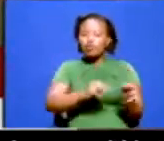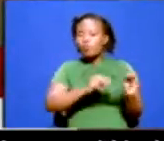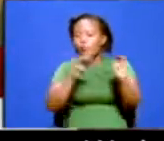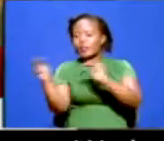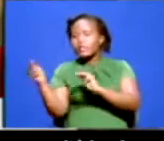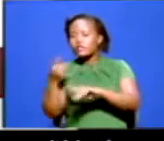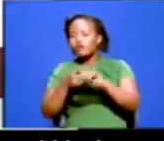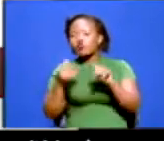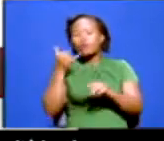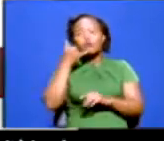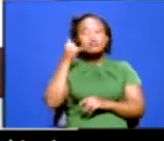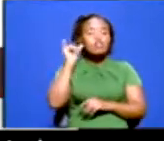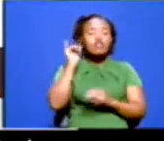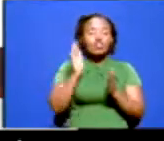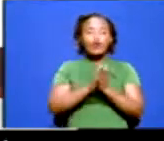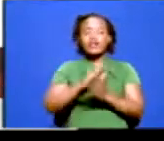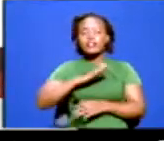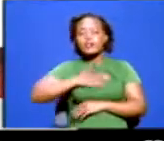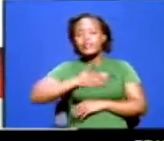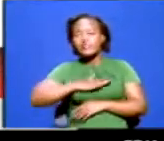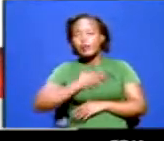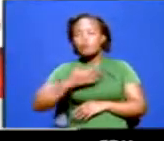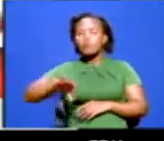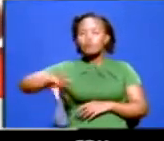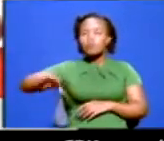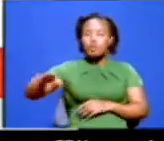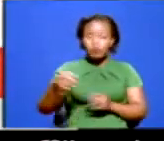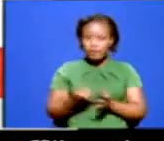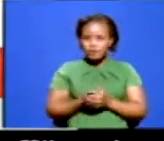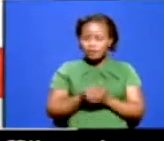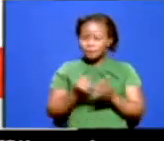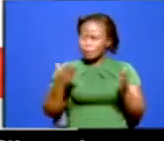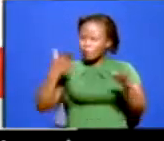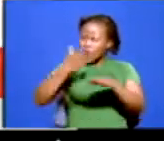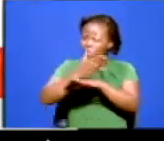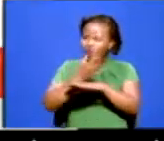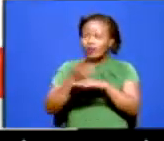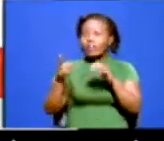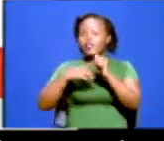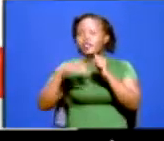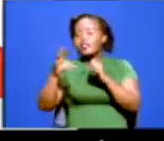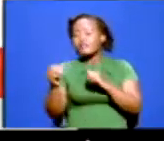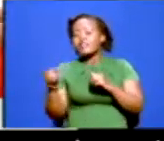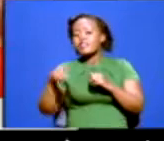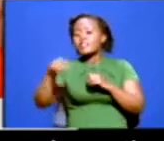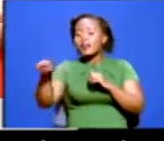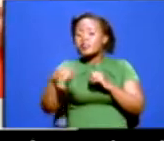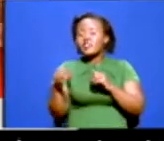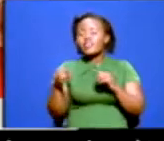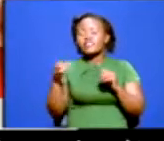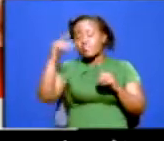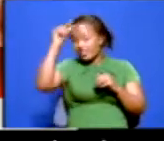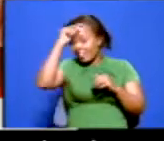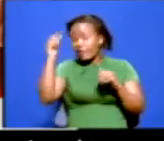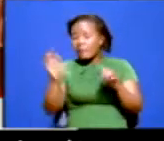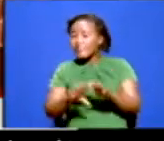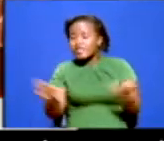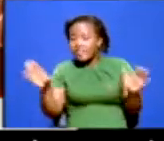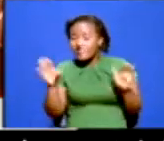Samburu counties. Karibu ekari 1,080 ya serikali imekuwa sasa kama ni playground